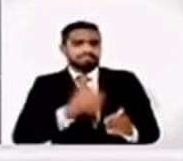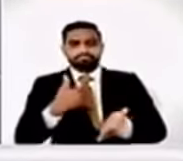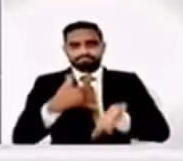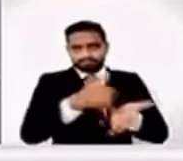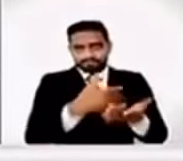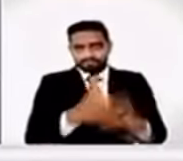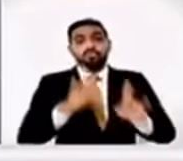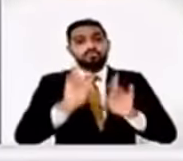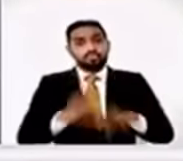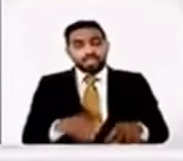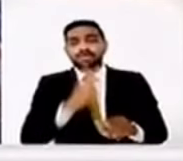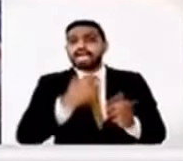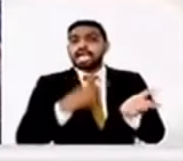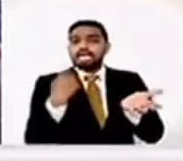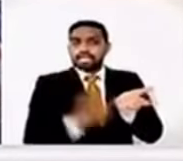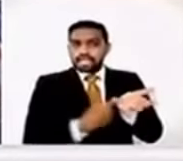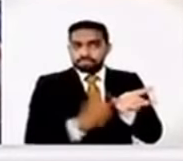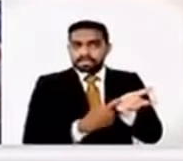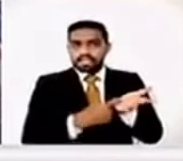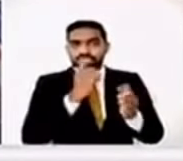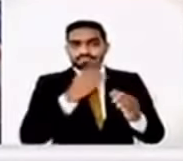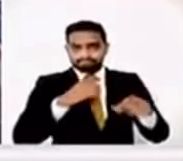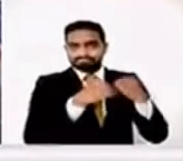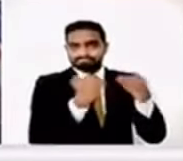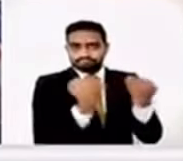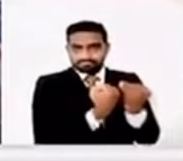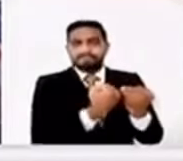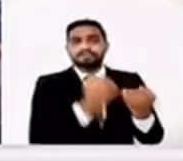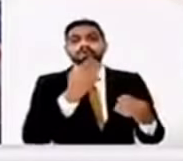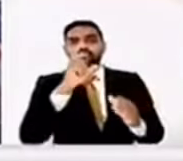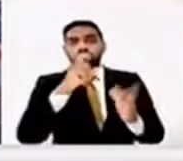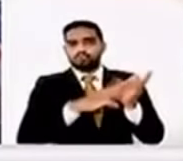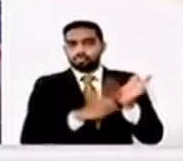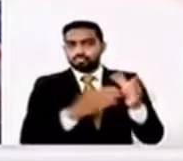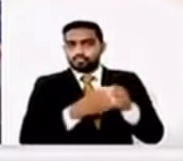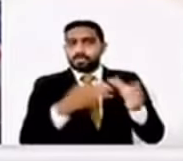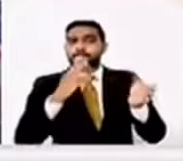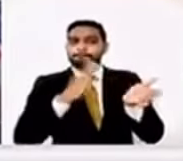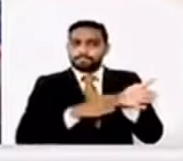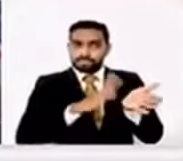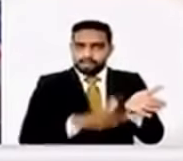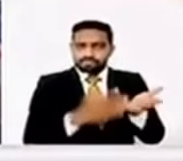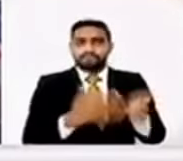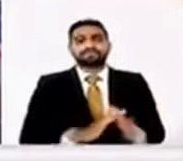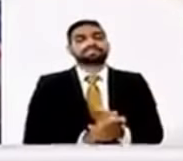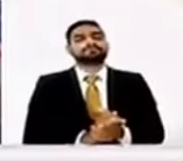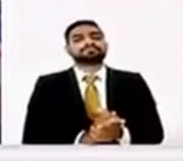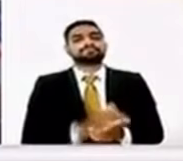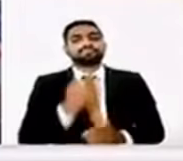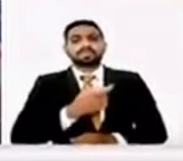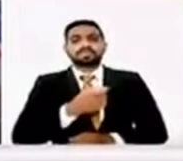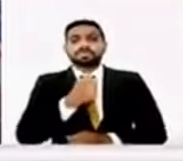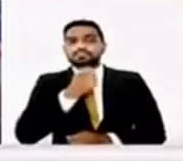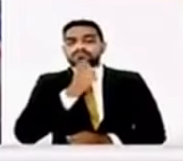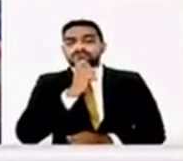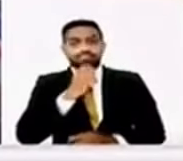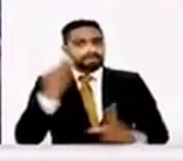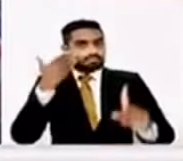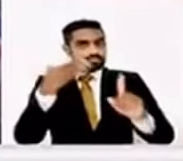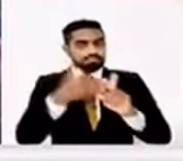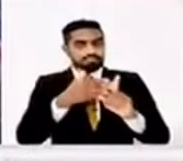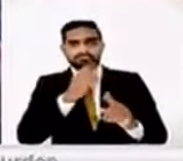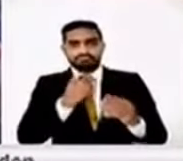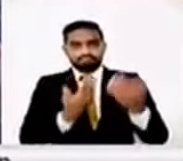sect, including being a committee member of the Registrar and Adhikarana Nayaka of the Ramanya sect prior to being